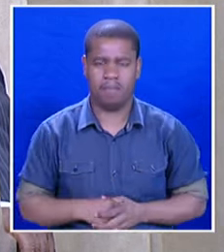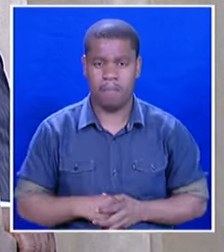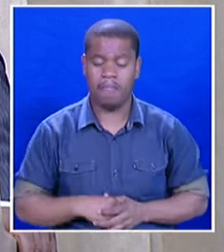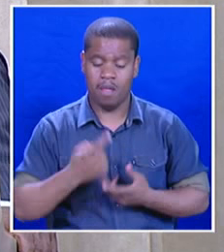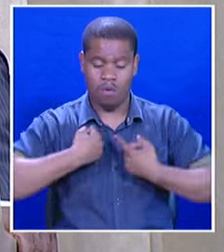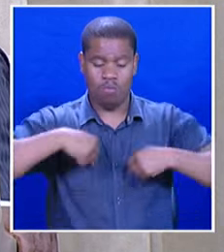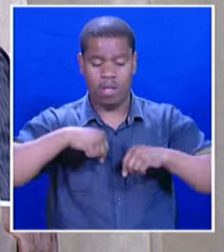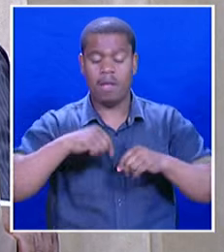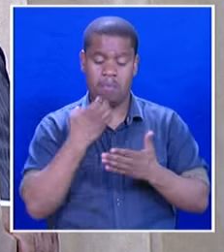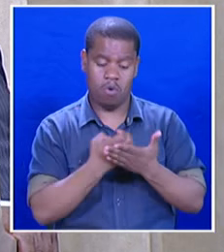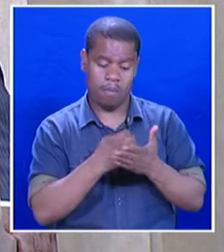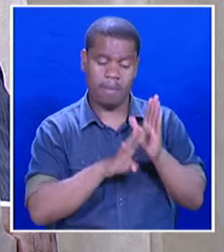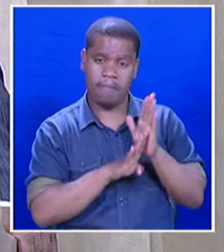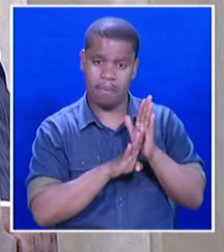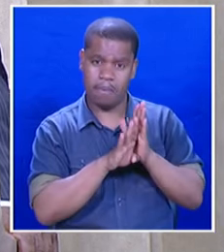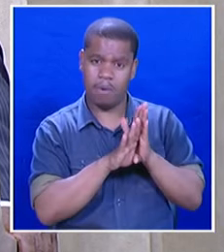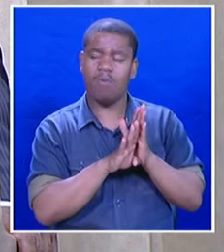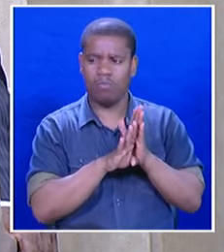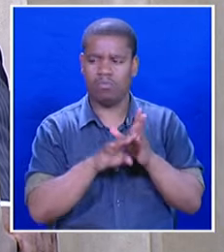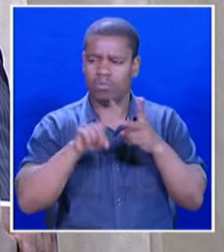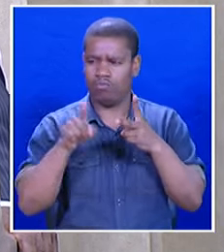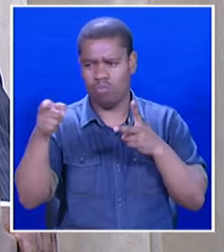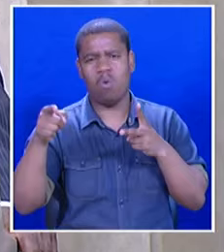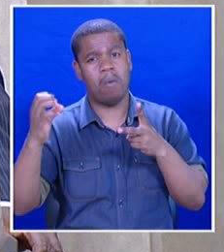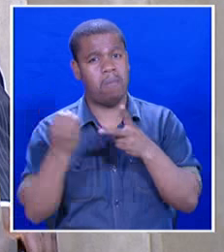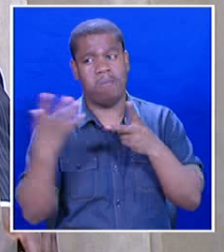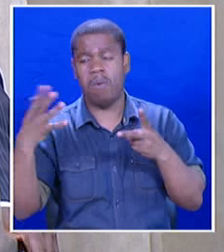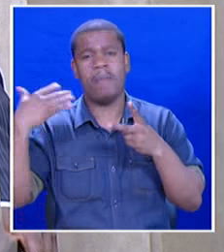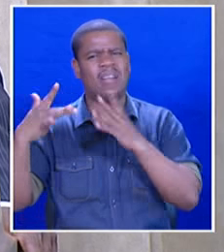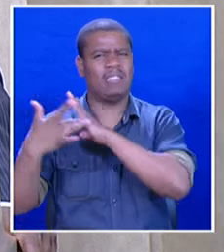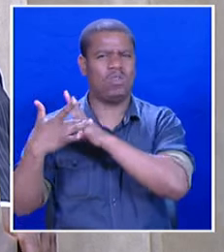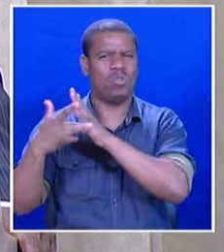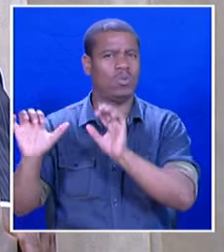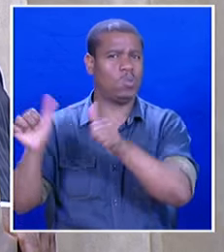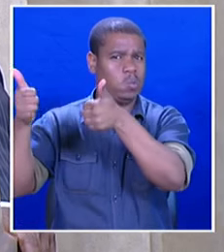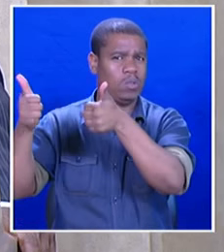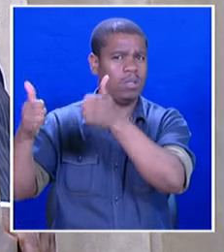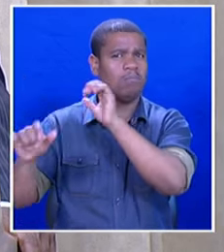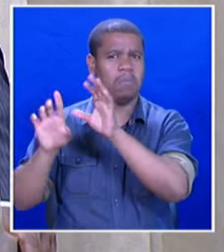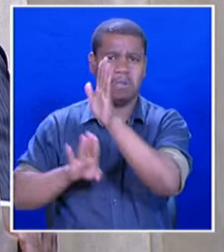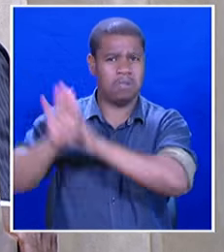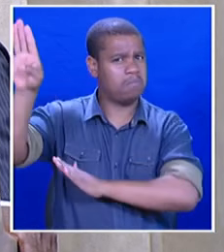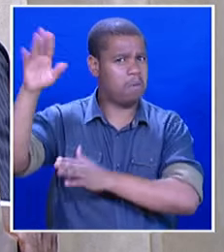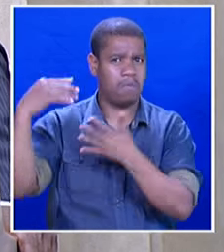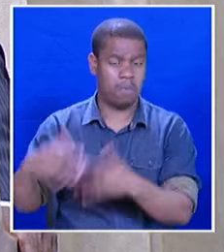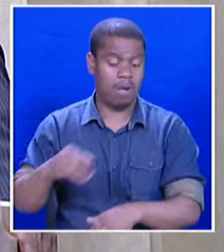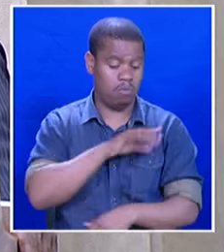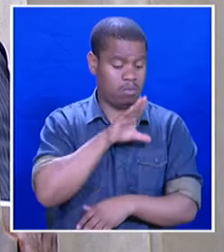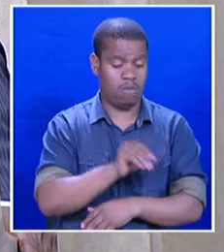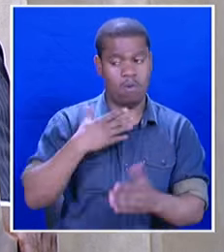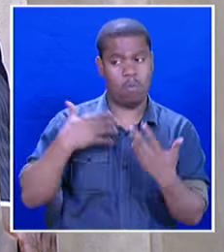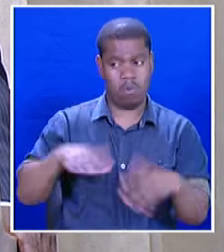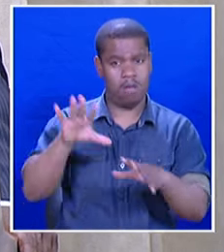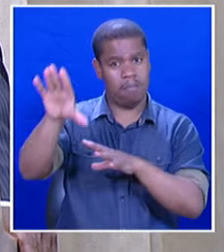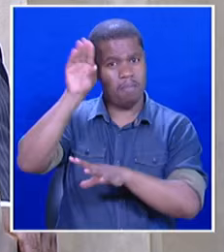country, they have developed quite a number of technologies that we can learn from, technologies that can help